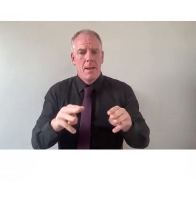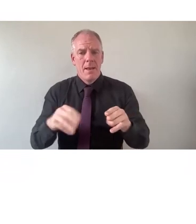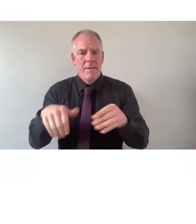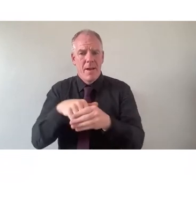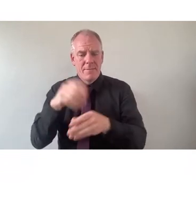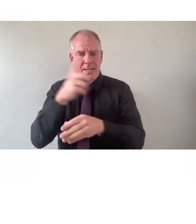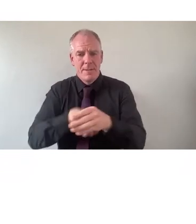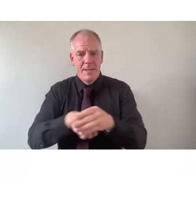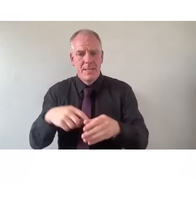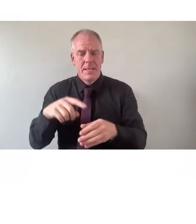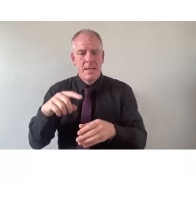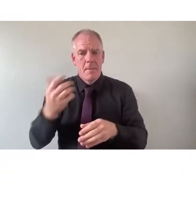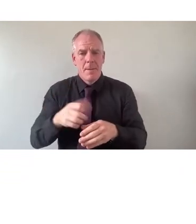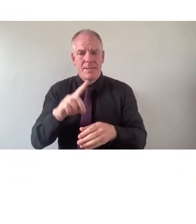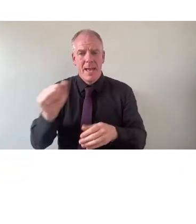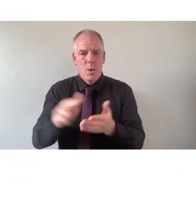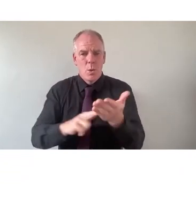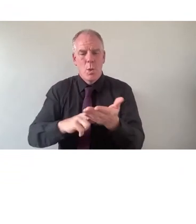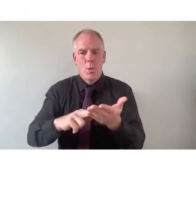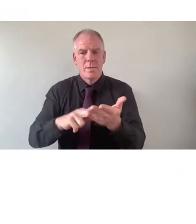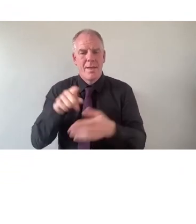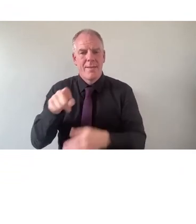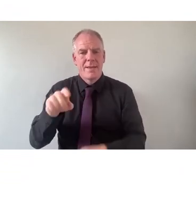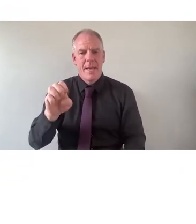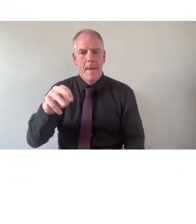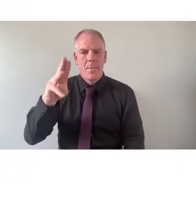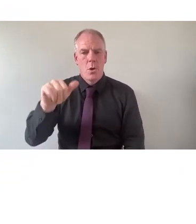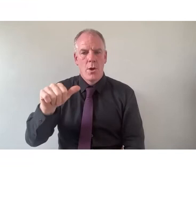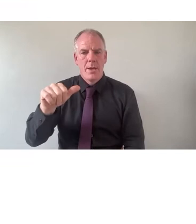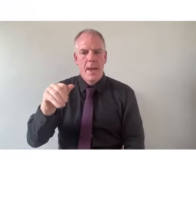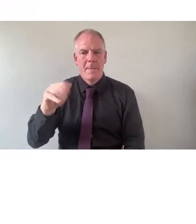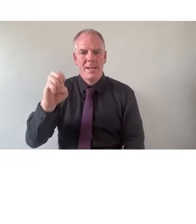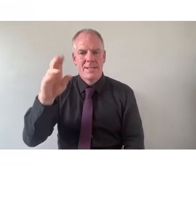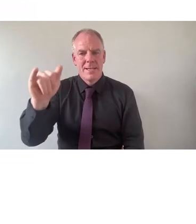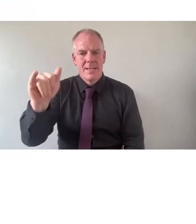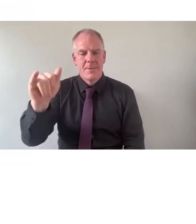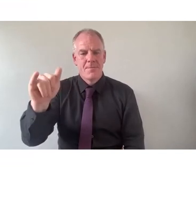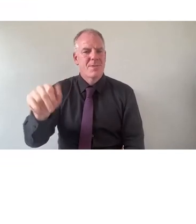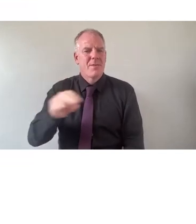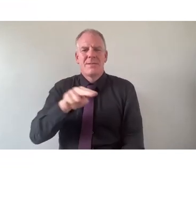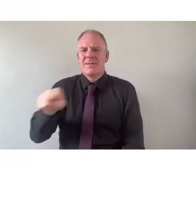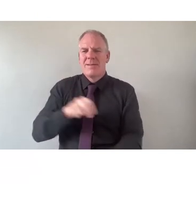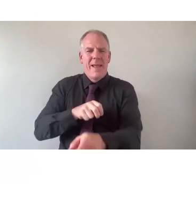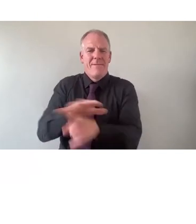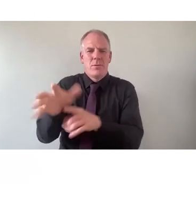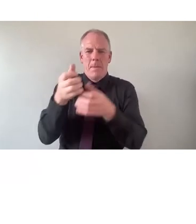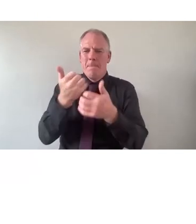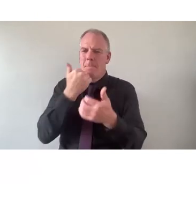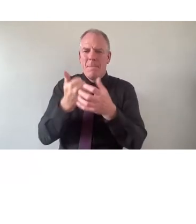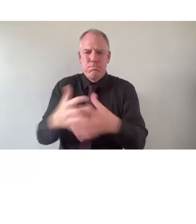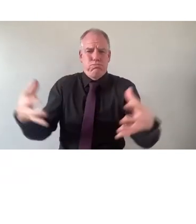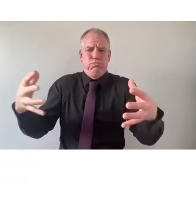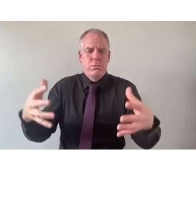disability payments makes use of this. So this is not something that would be that influential. Plus also,